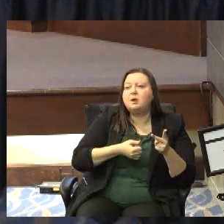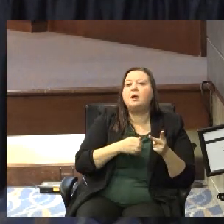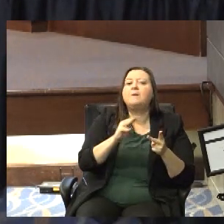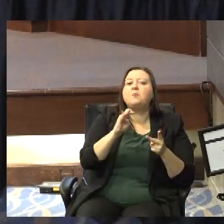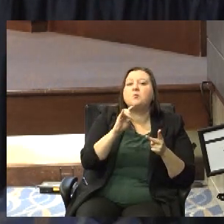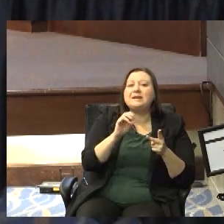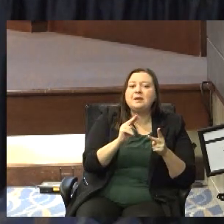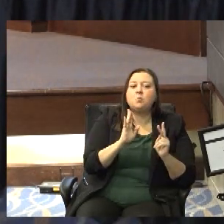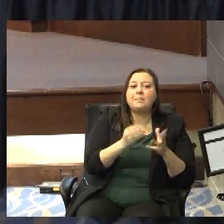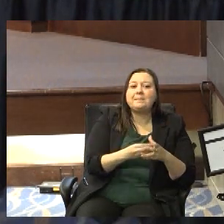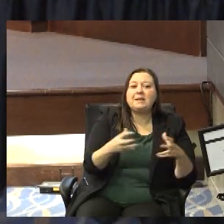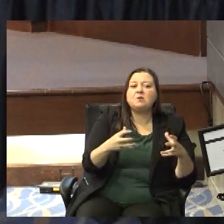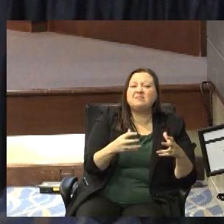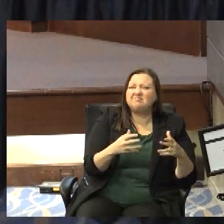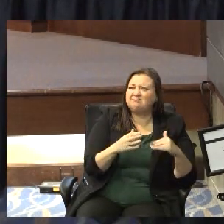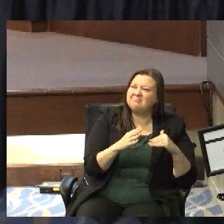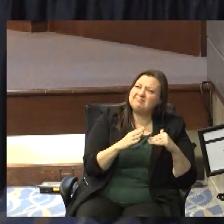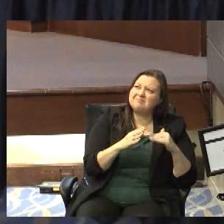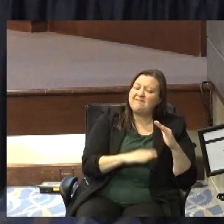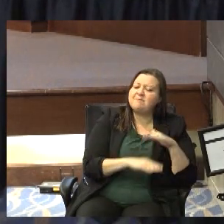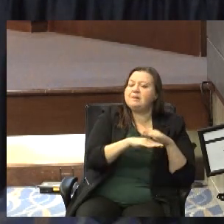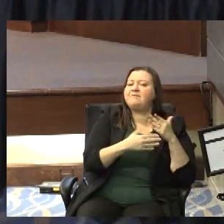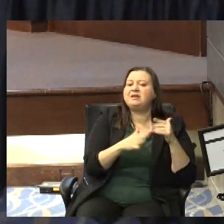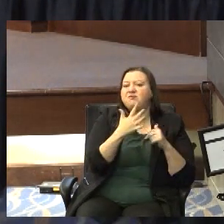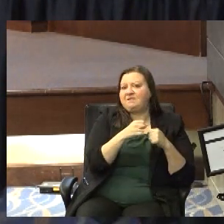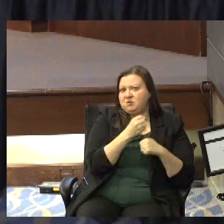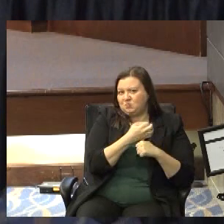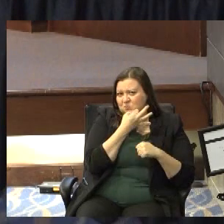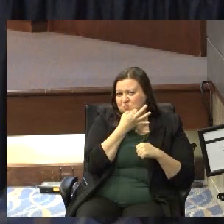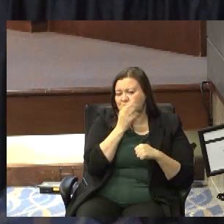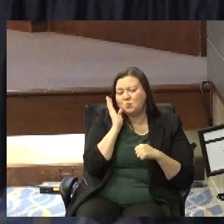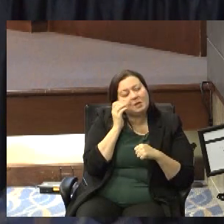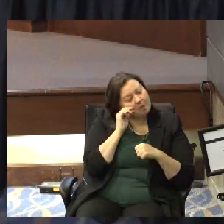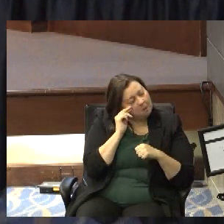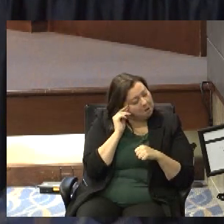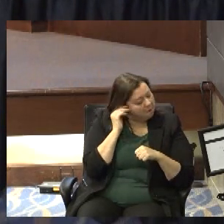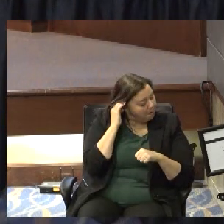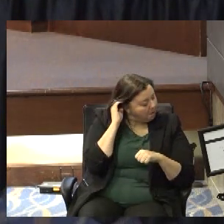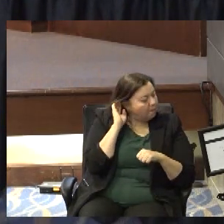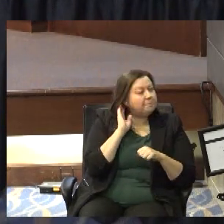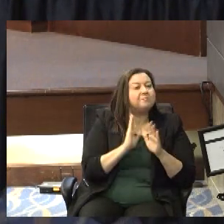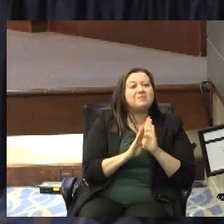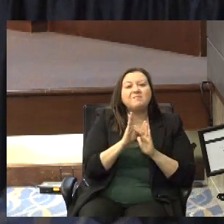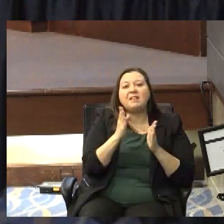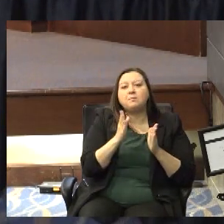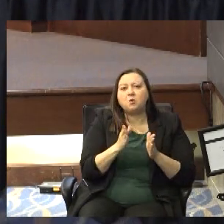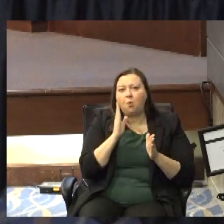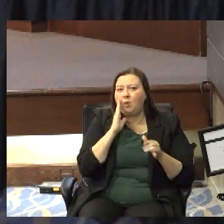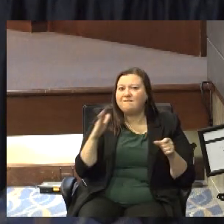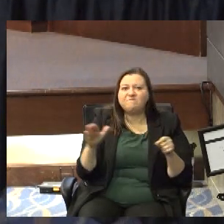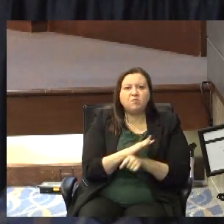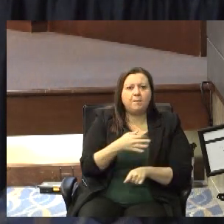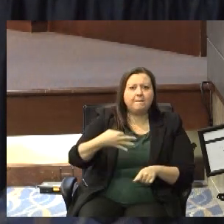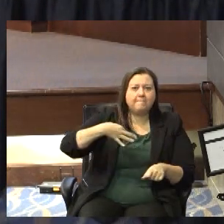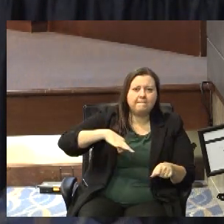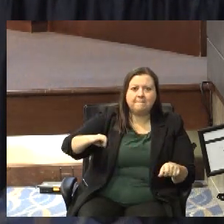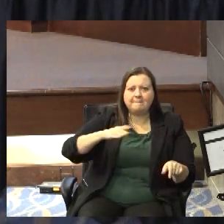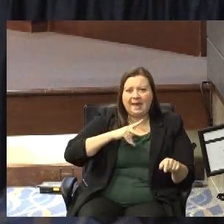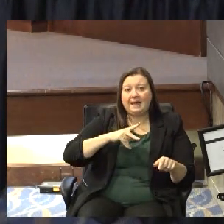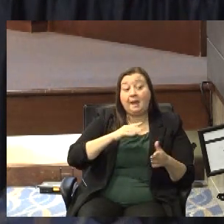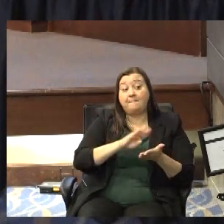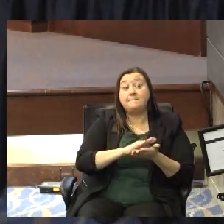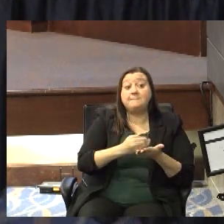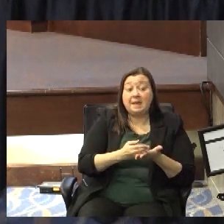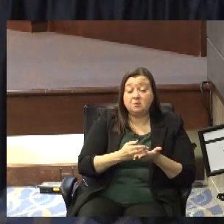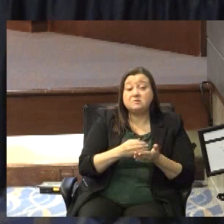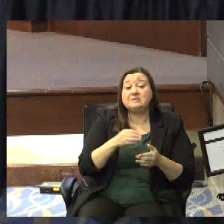out in less than 5 years. And I think the developer will be fully reimbursed from the amounts that were voted, that the